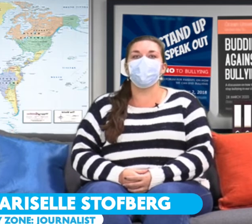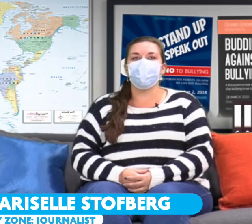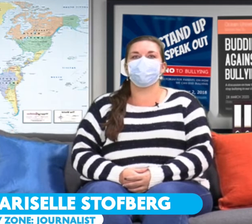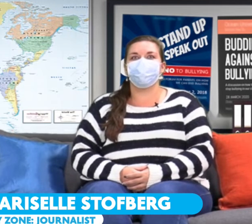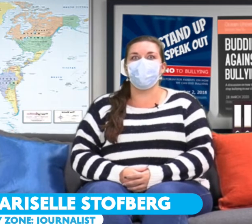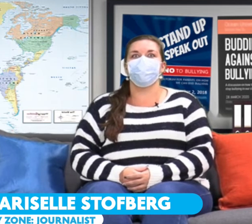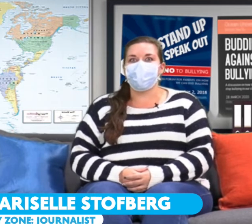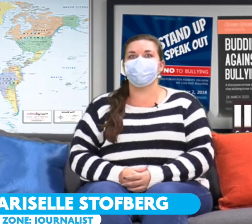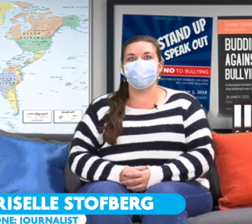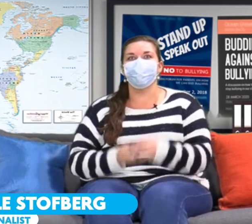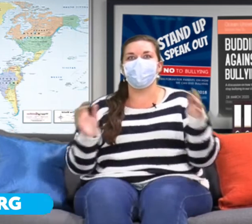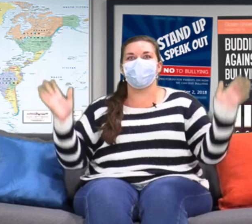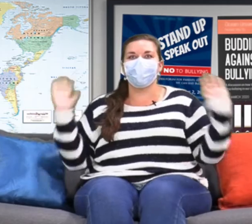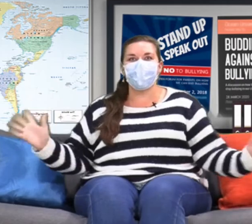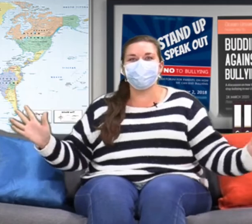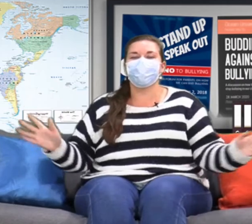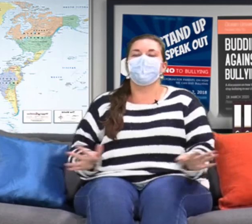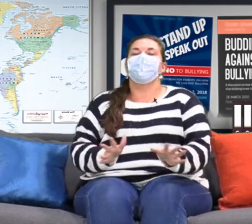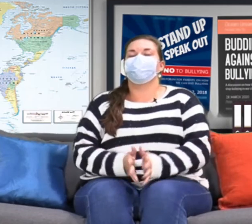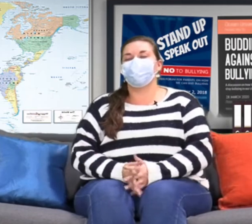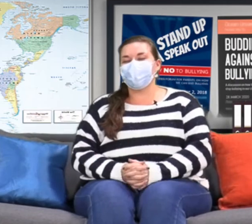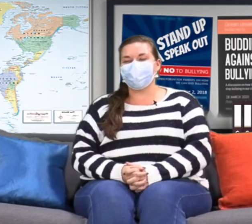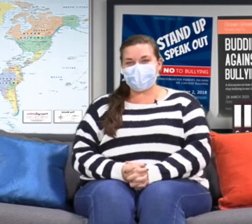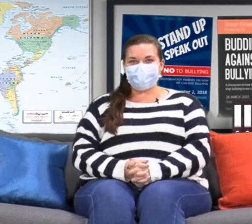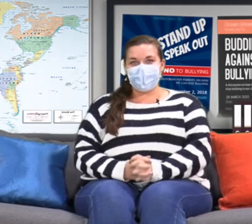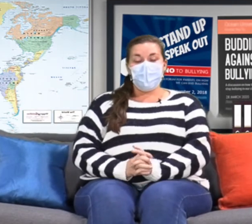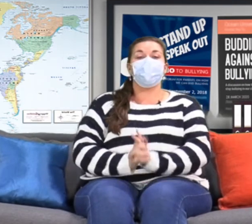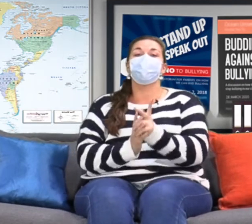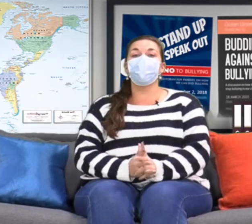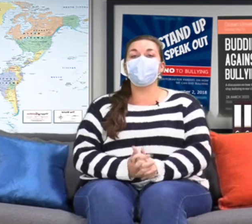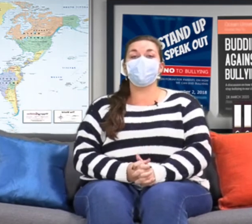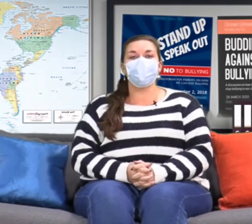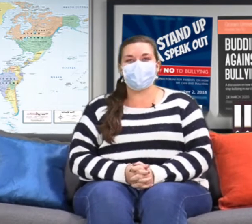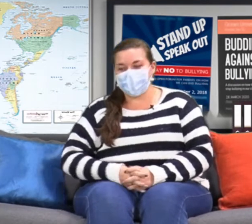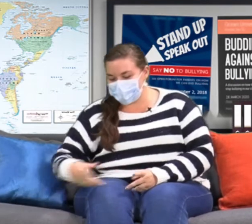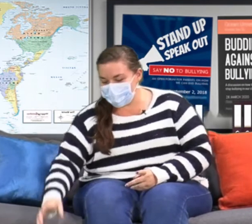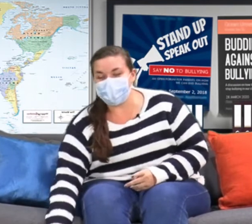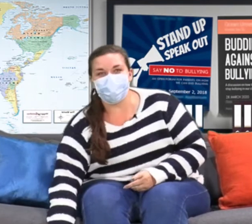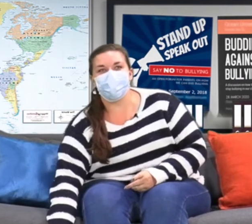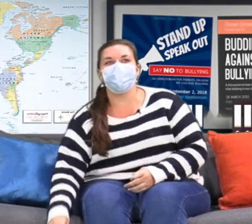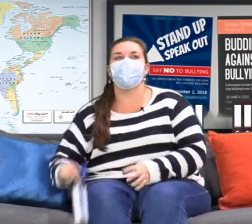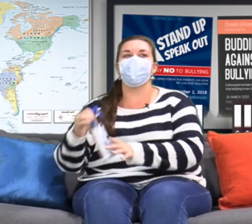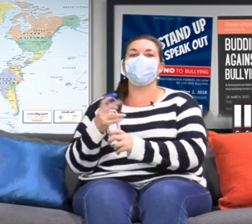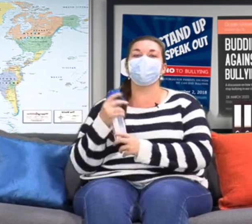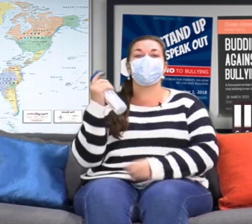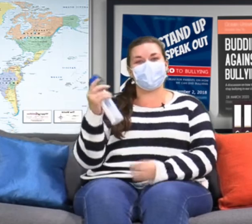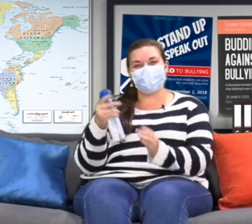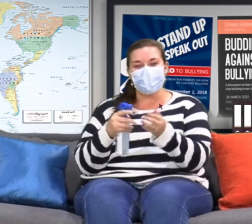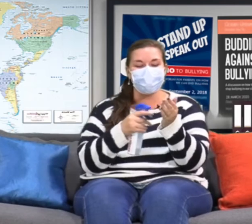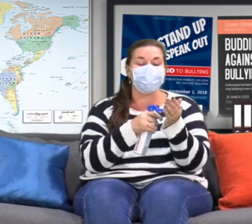to be learning so much new fun things. I'm so excited, but before I get too excited, please remember to